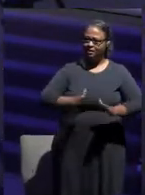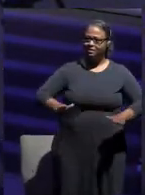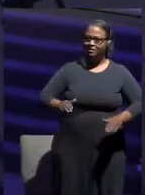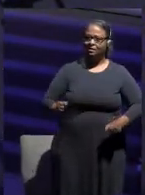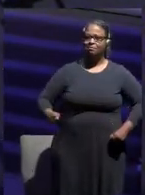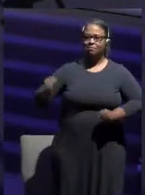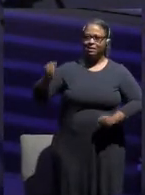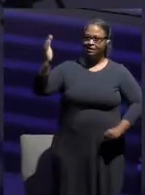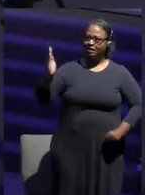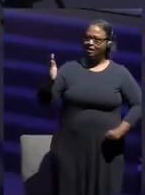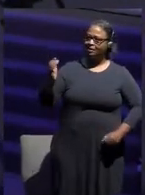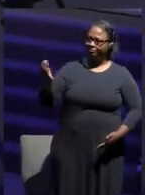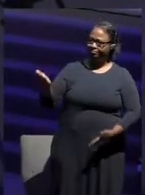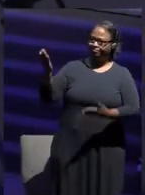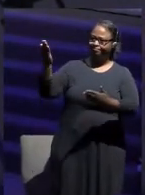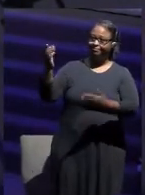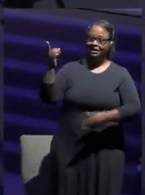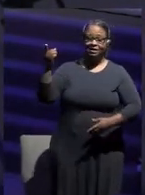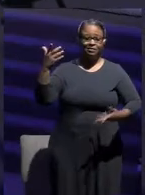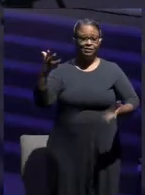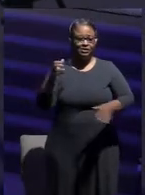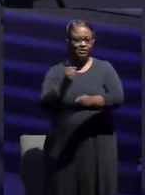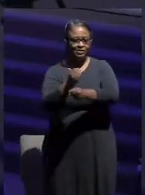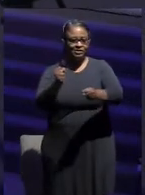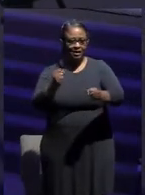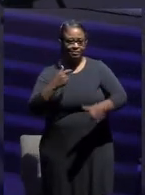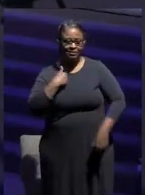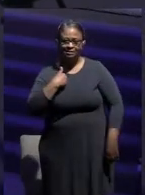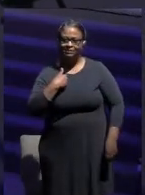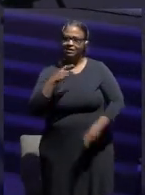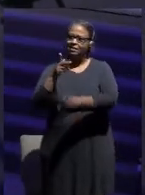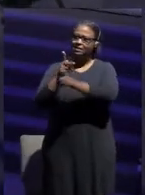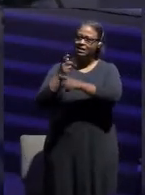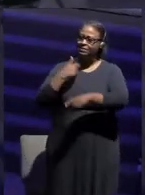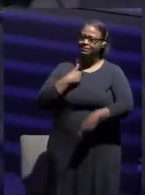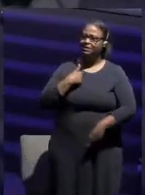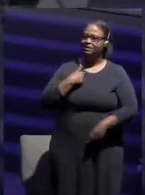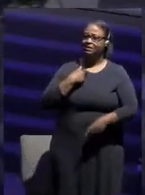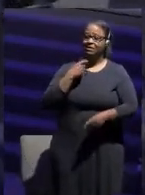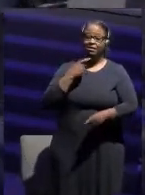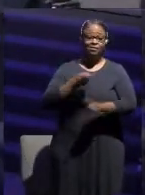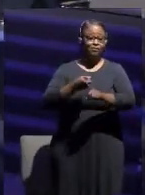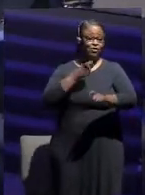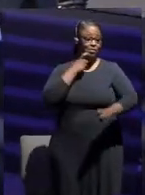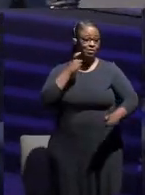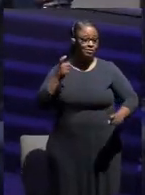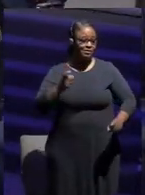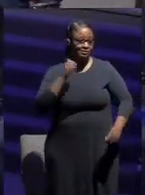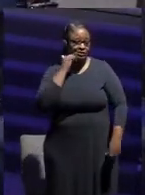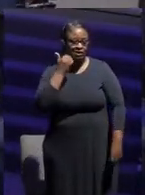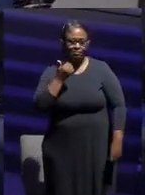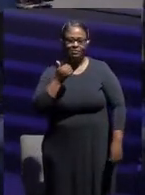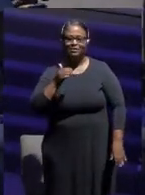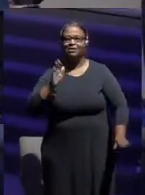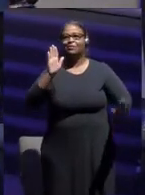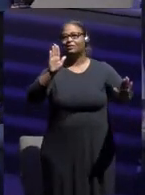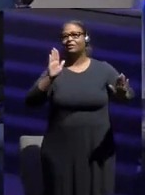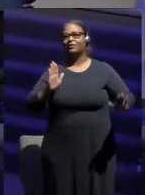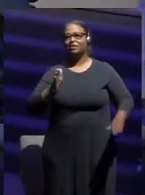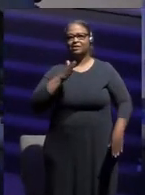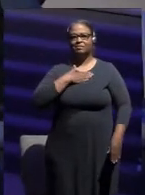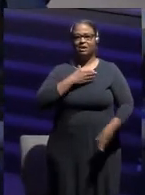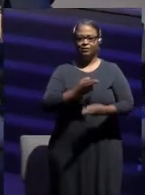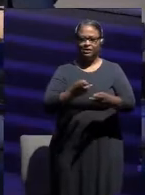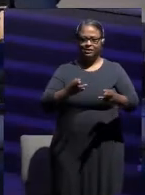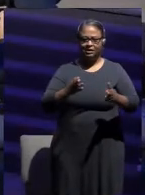Mighty God is He, and is saving me and keeping me from all sin and shame.